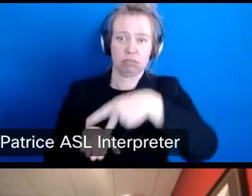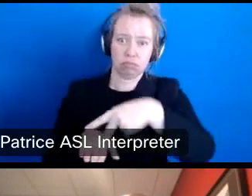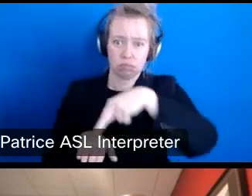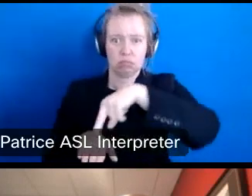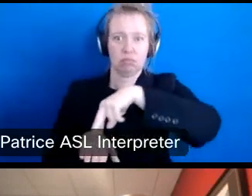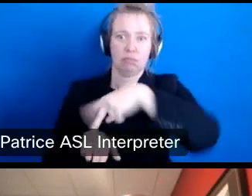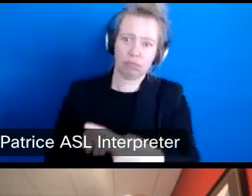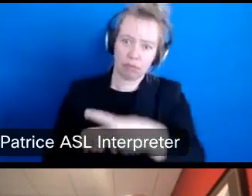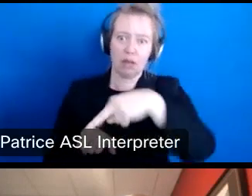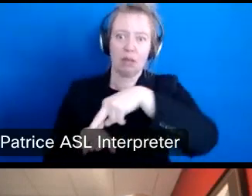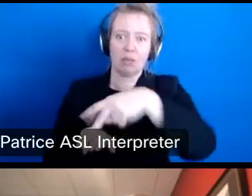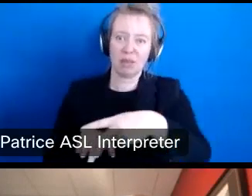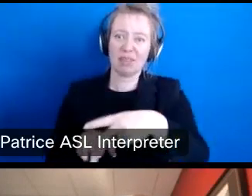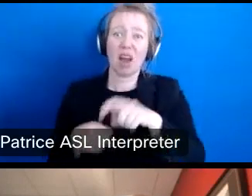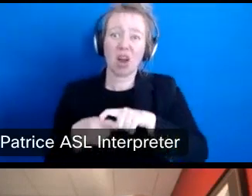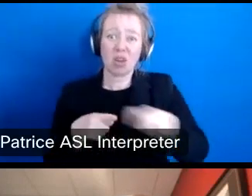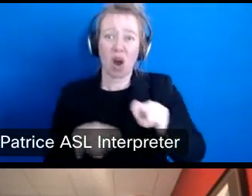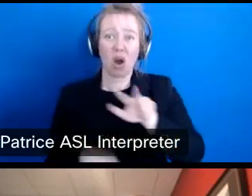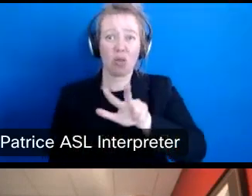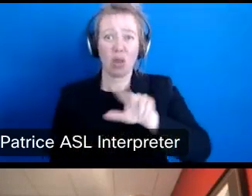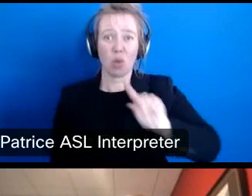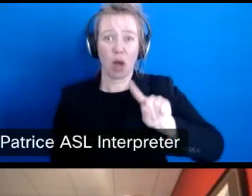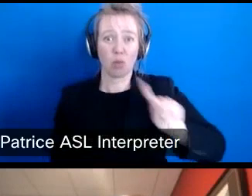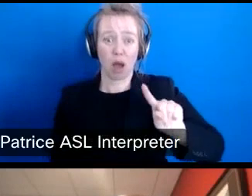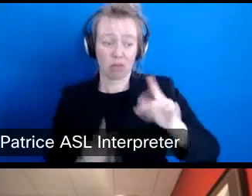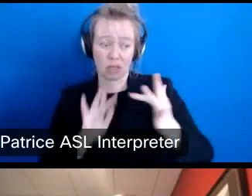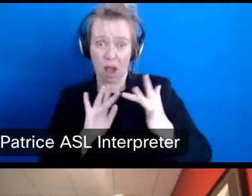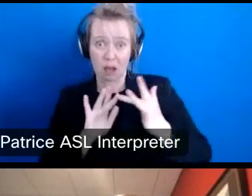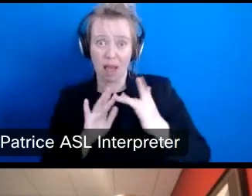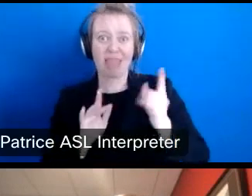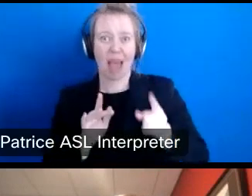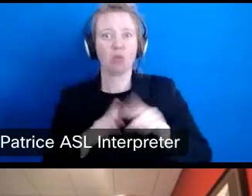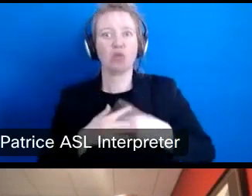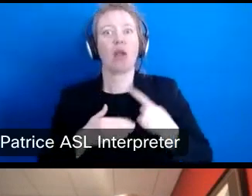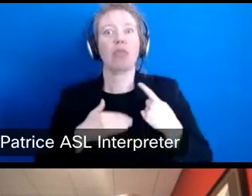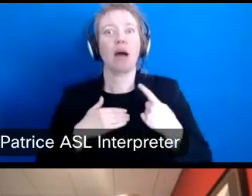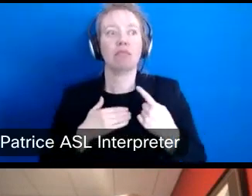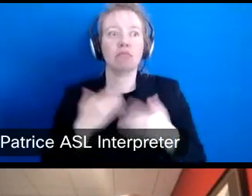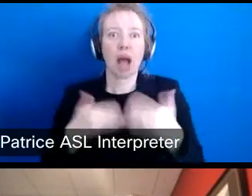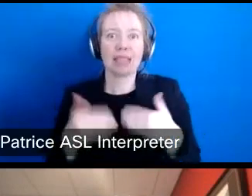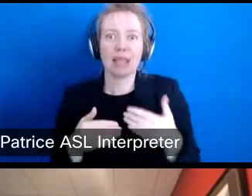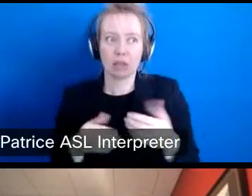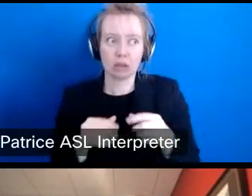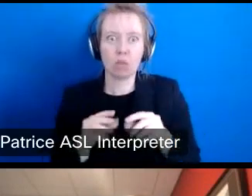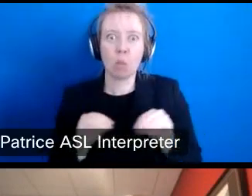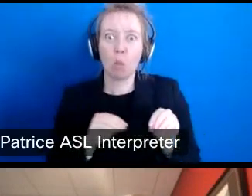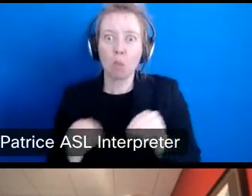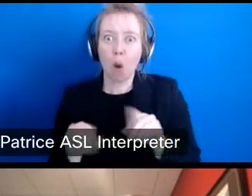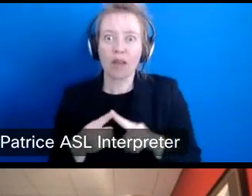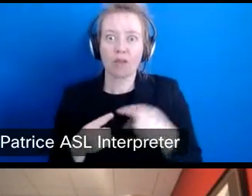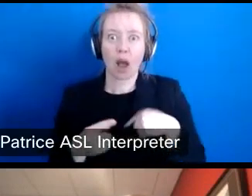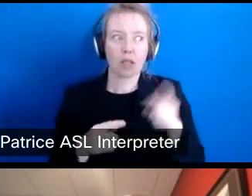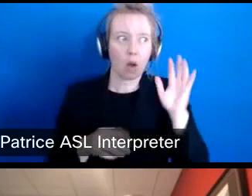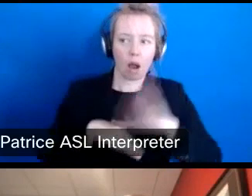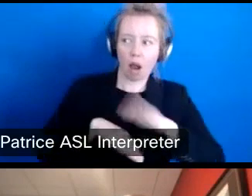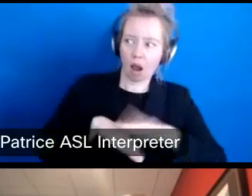that to 311. That gets the ball rolling, and that will alert us that we need to get out there to address it. A lot of times what we're finding out is